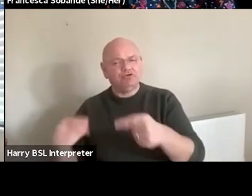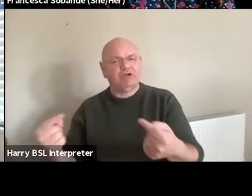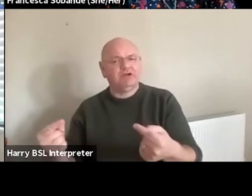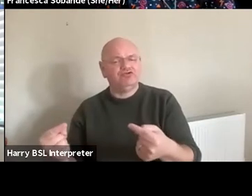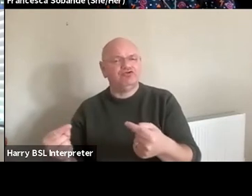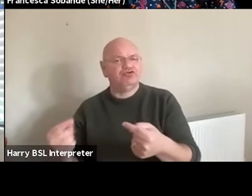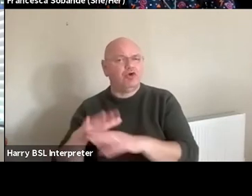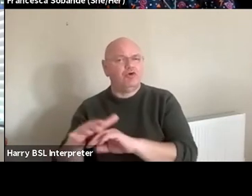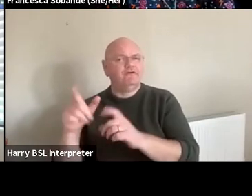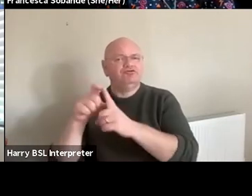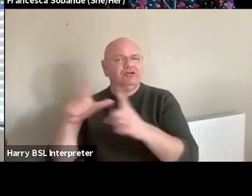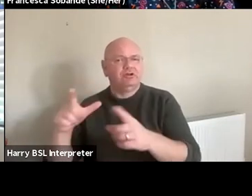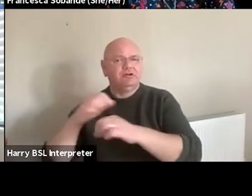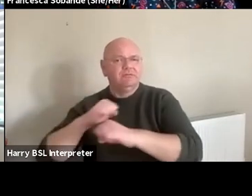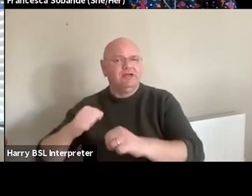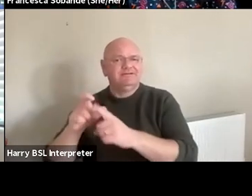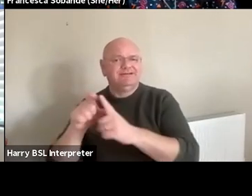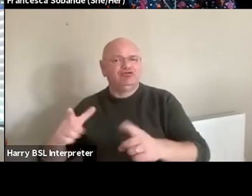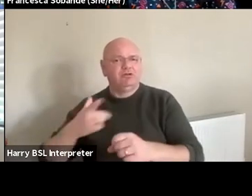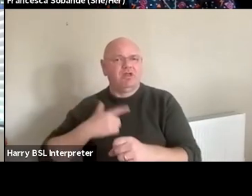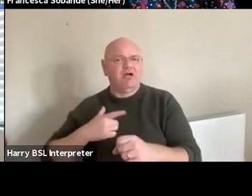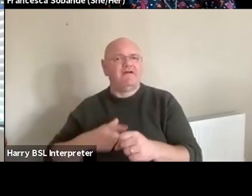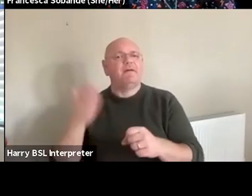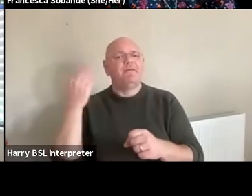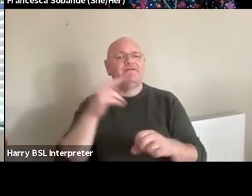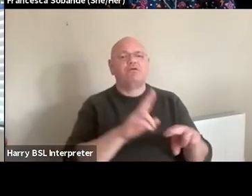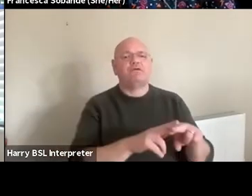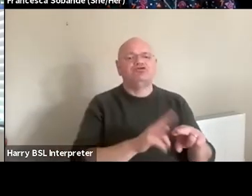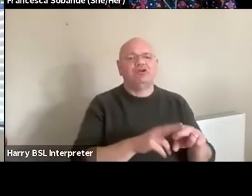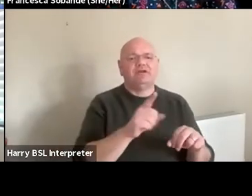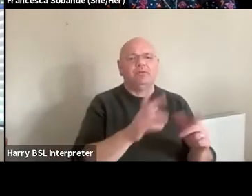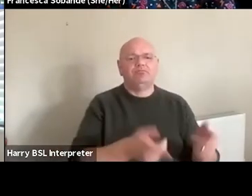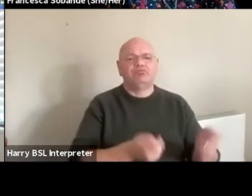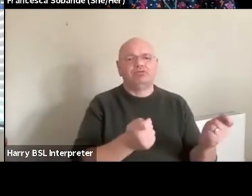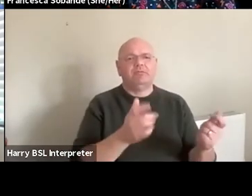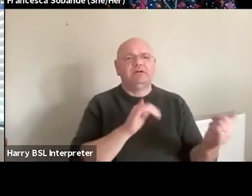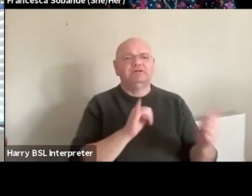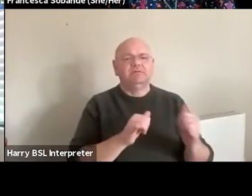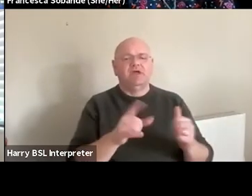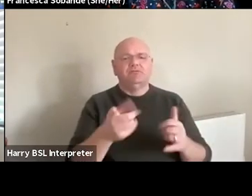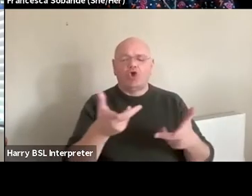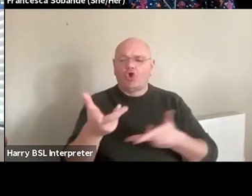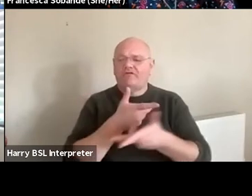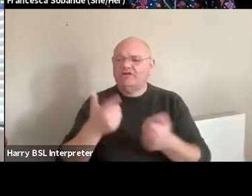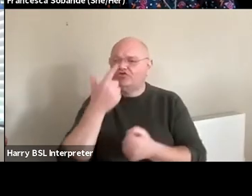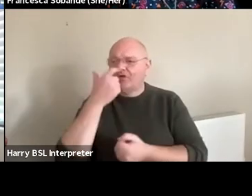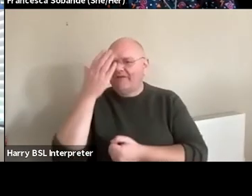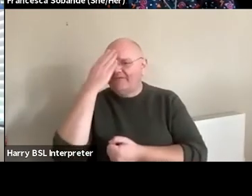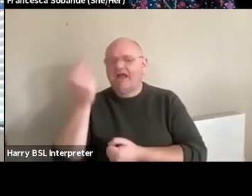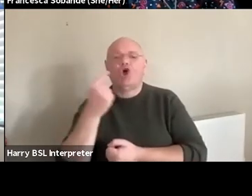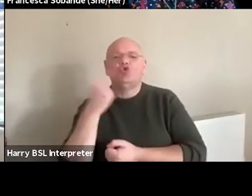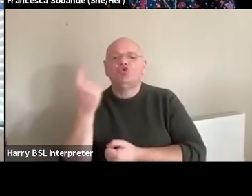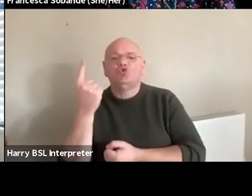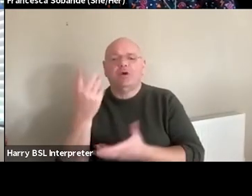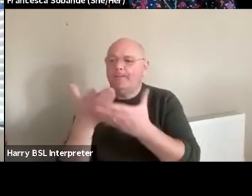digital spaces and digital lives. And I think Francesca actually mentioned it earlier that we actually forget who's missing from these conversations when we think about our ability to